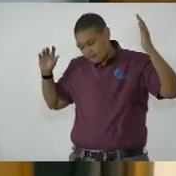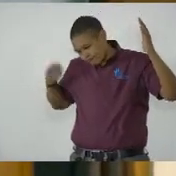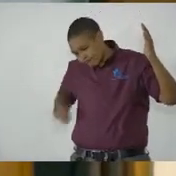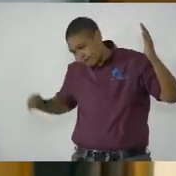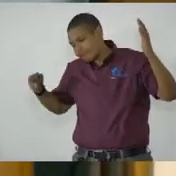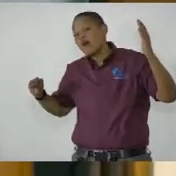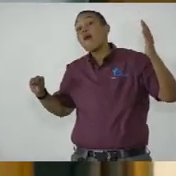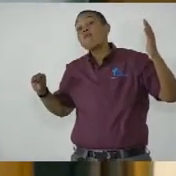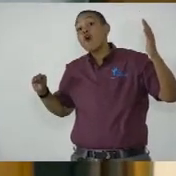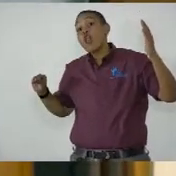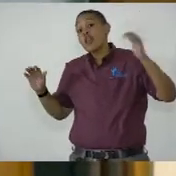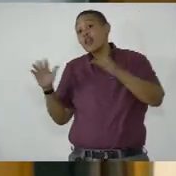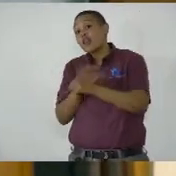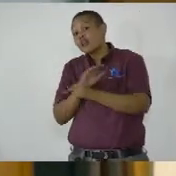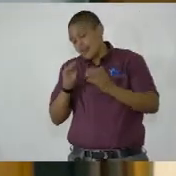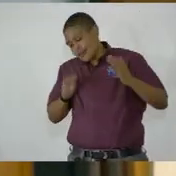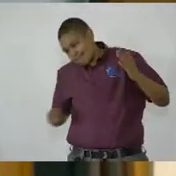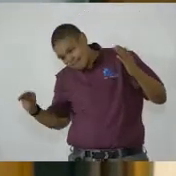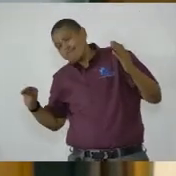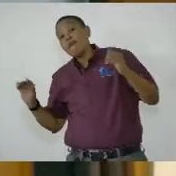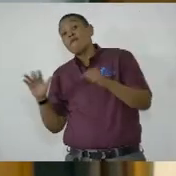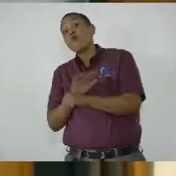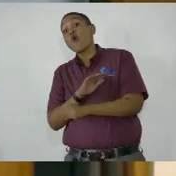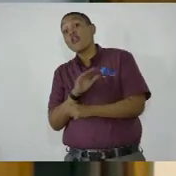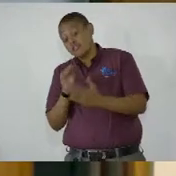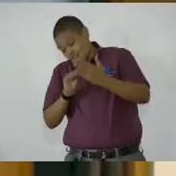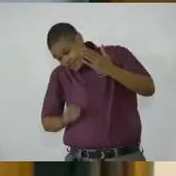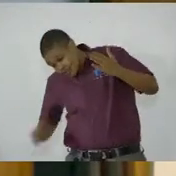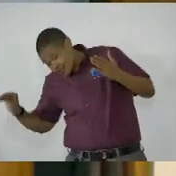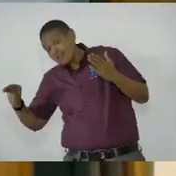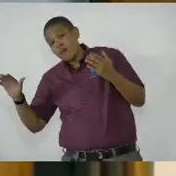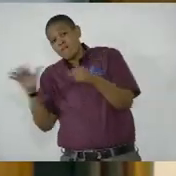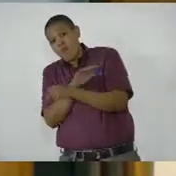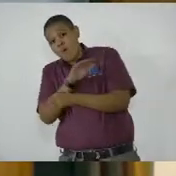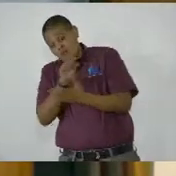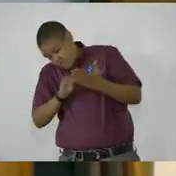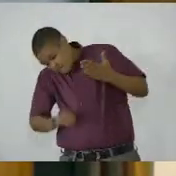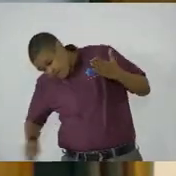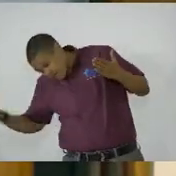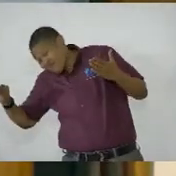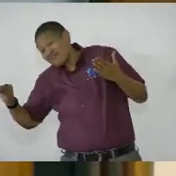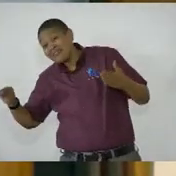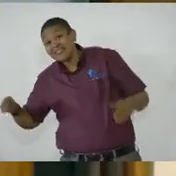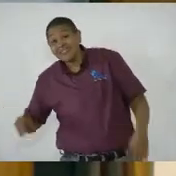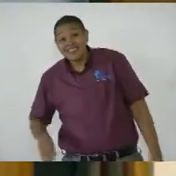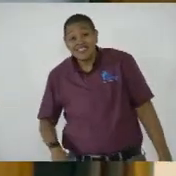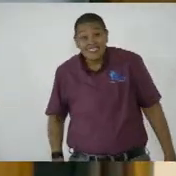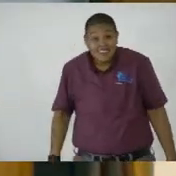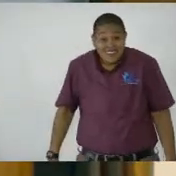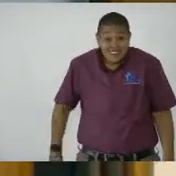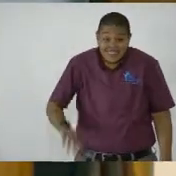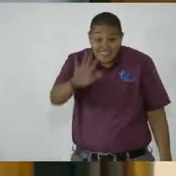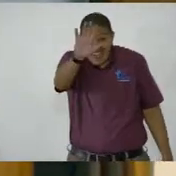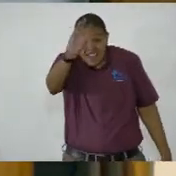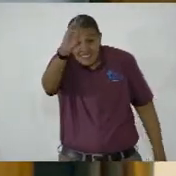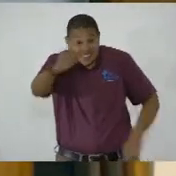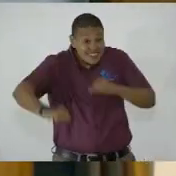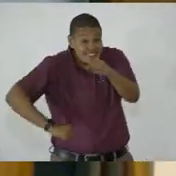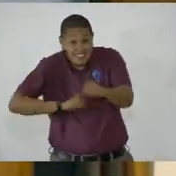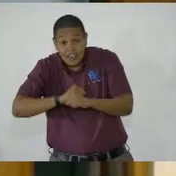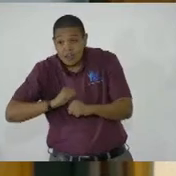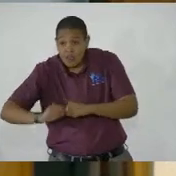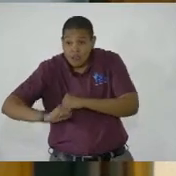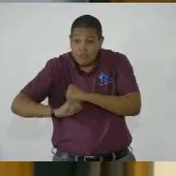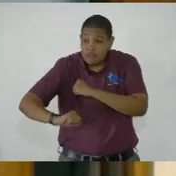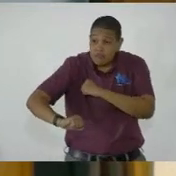Madam Speaker, for cases to drag on for 5-6 years is not